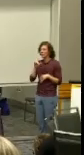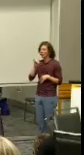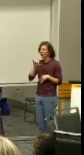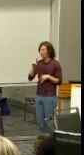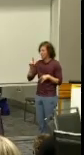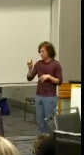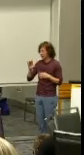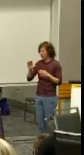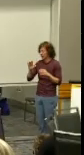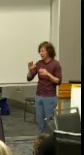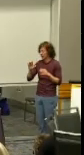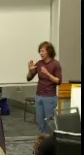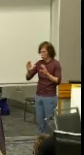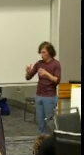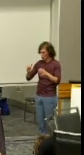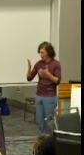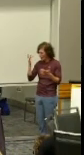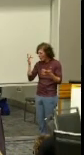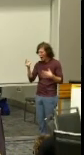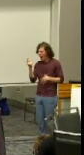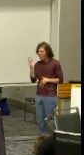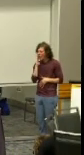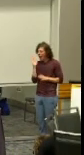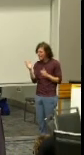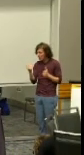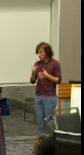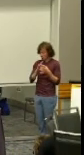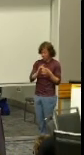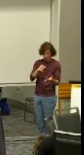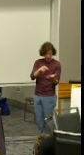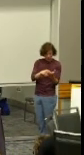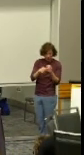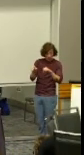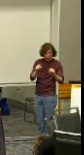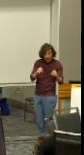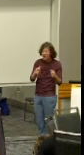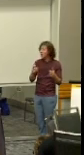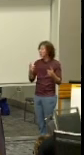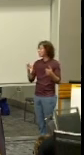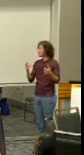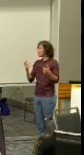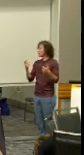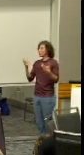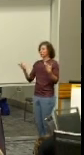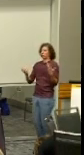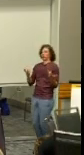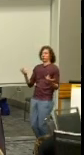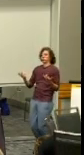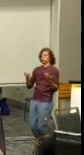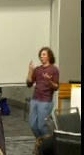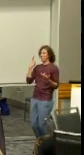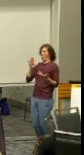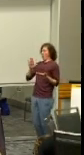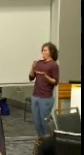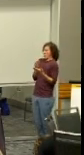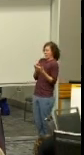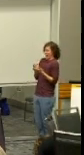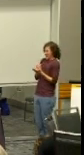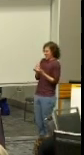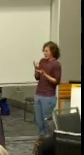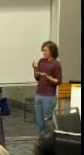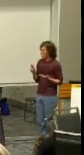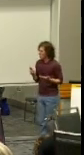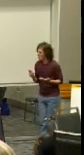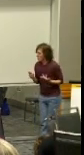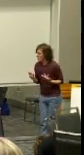1-bedroom? Was there a thought behind it? Was it because of the affordability of those units based on the kind of incomes that they have to live on?